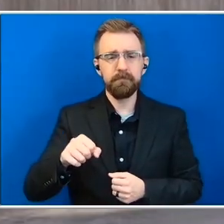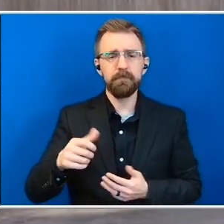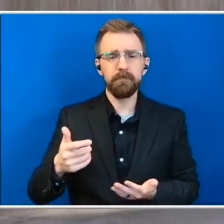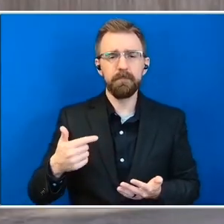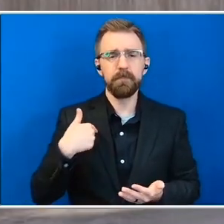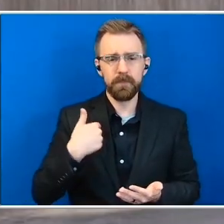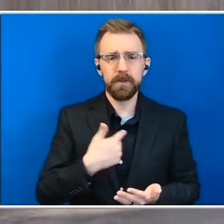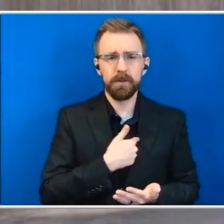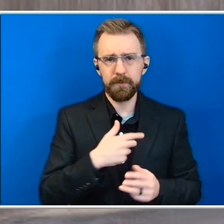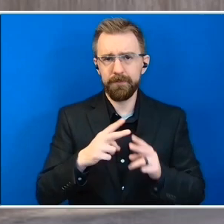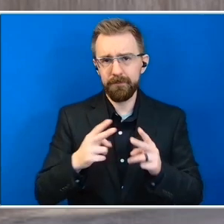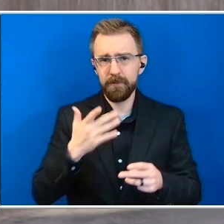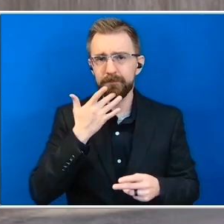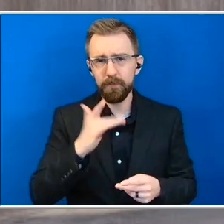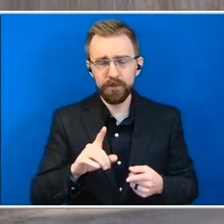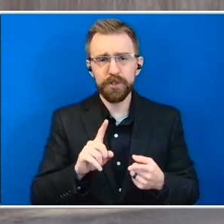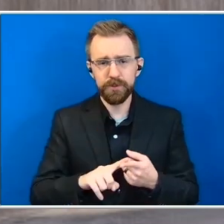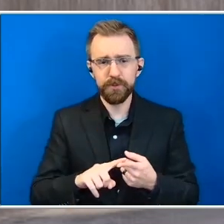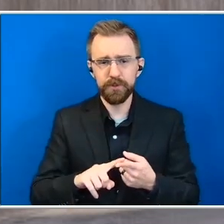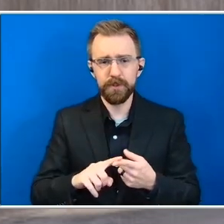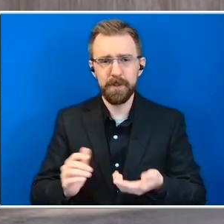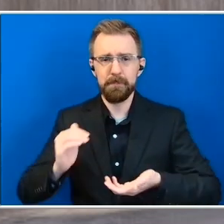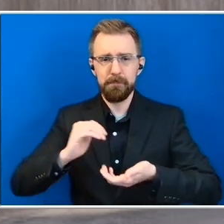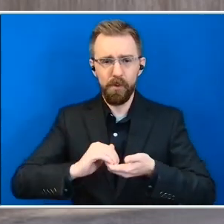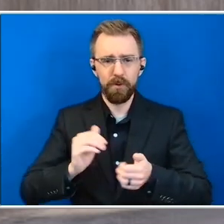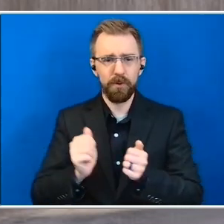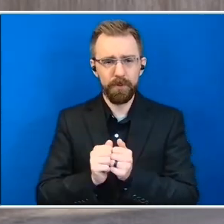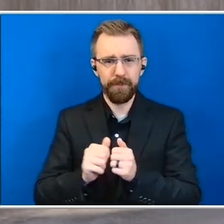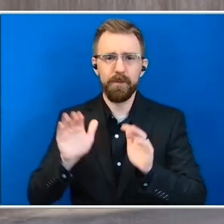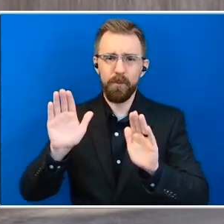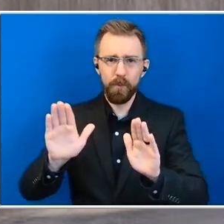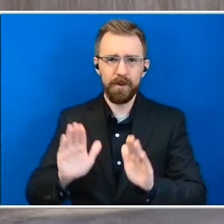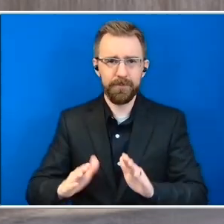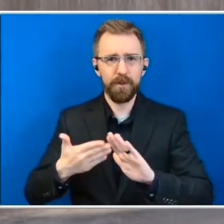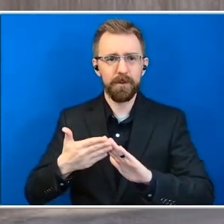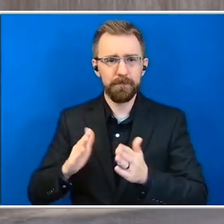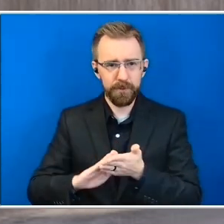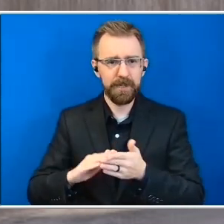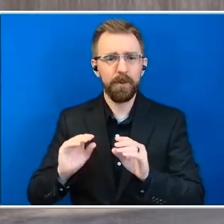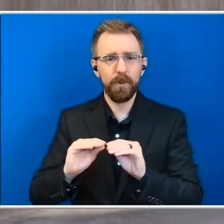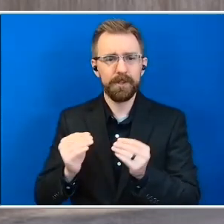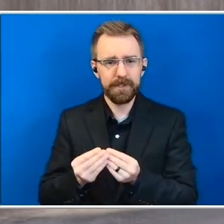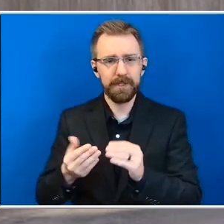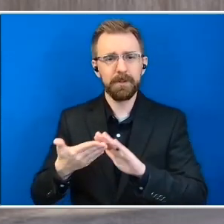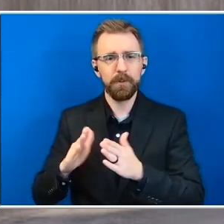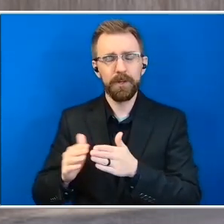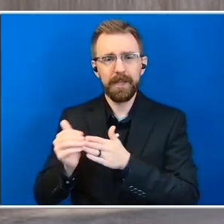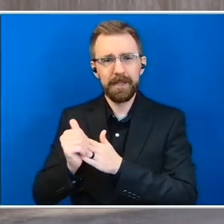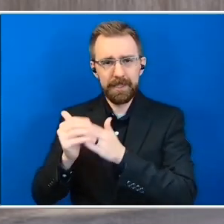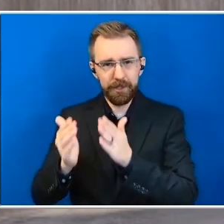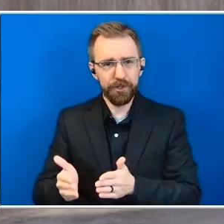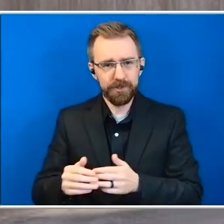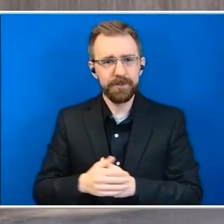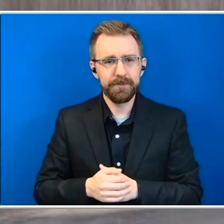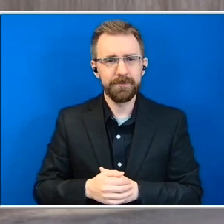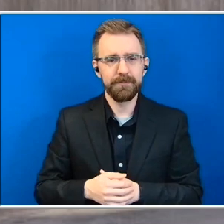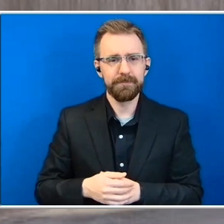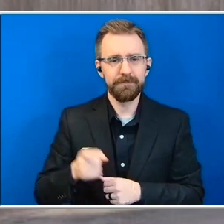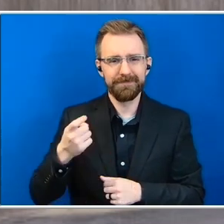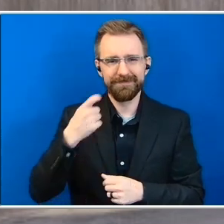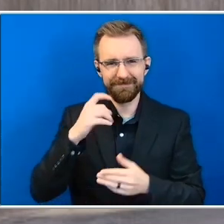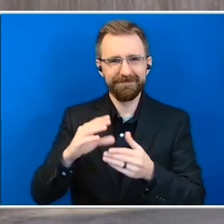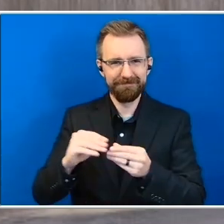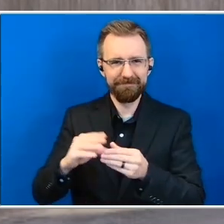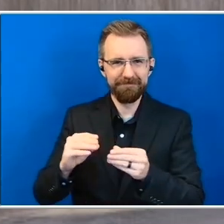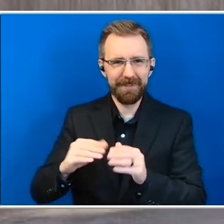very fortunate to partner with wonderful community organizations, community leaders, promotoras de salud, which is community